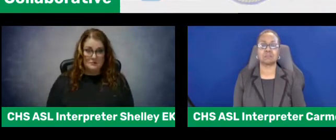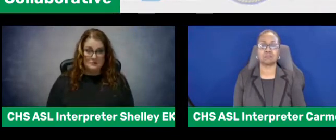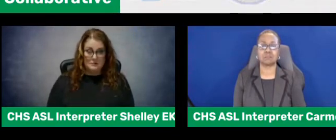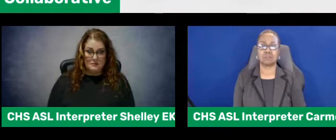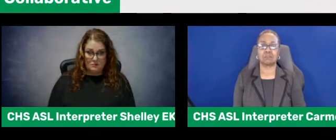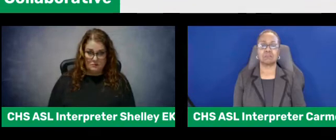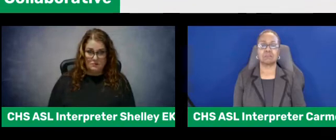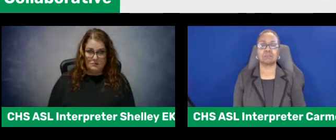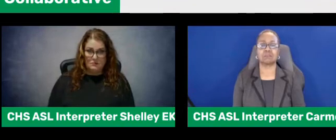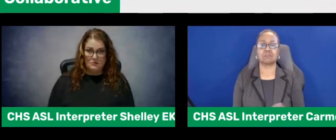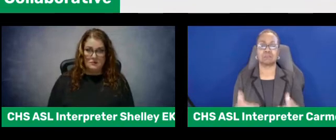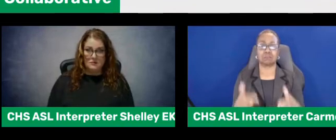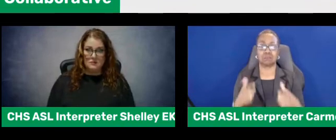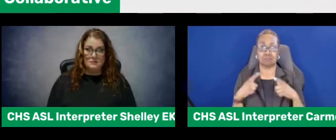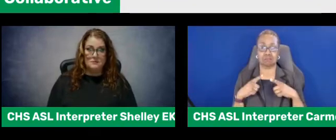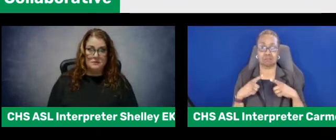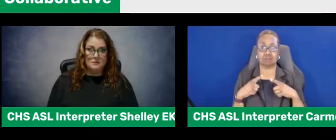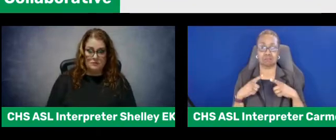So